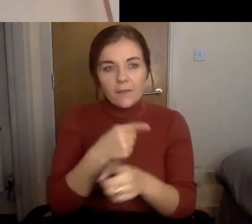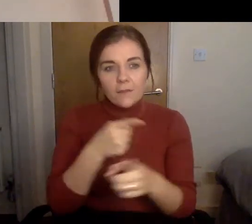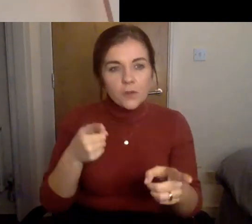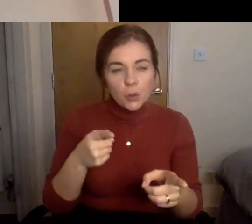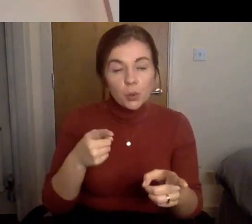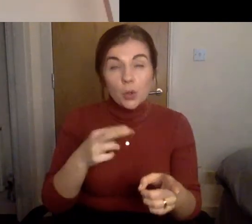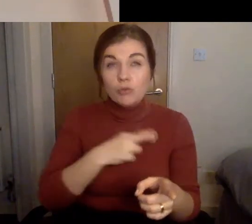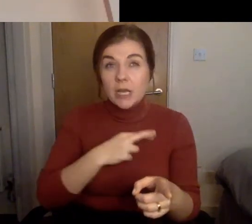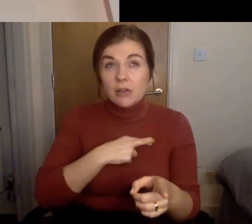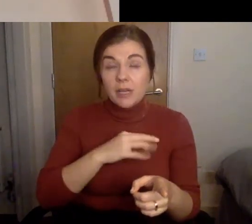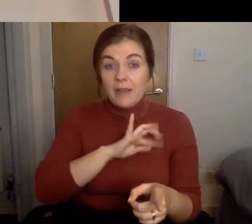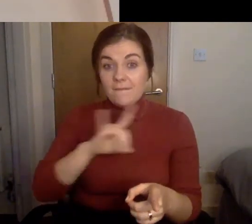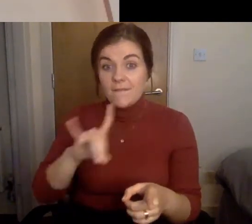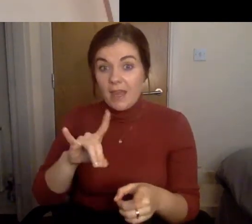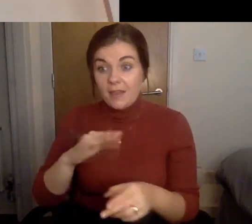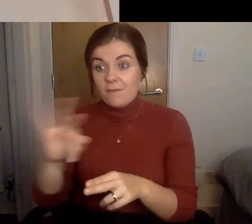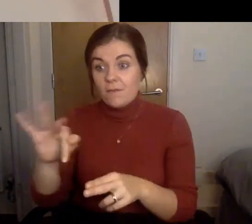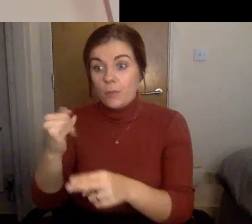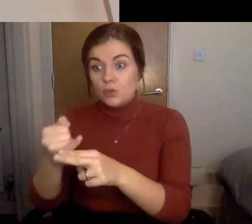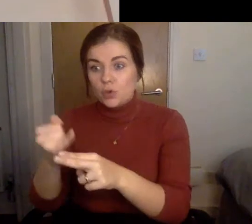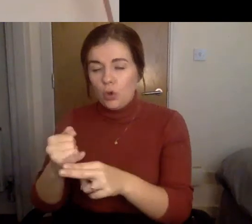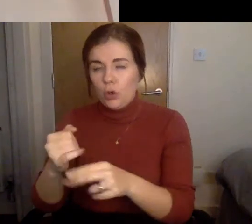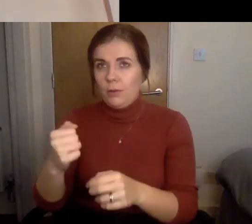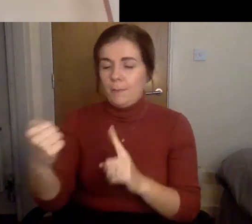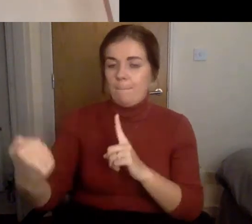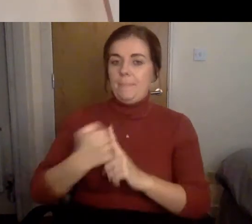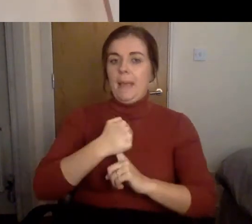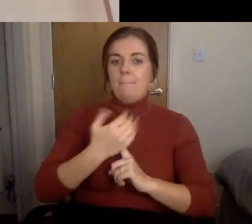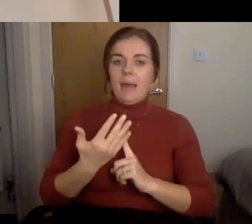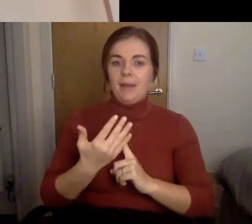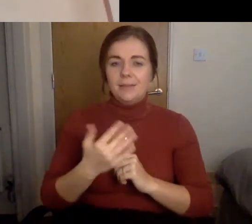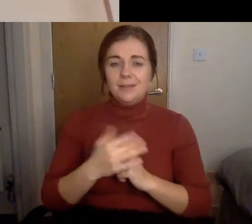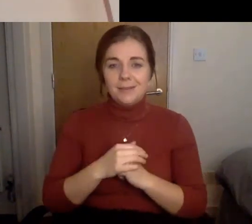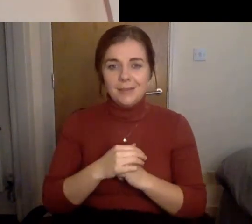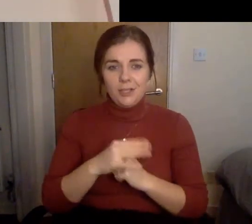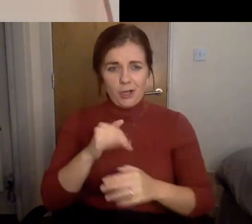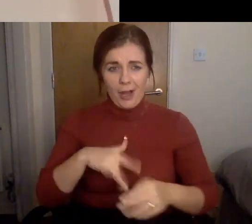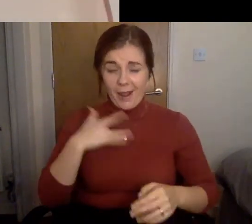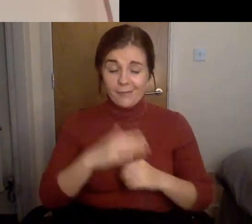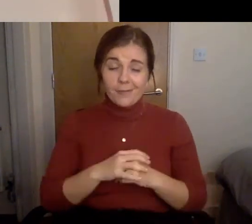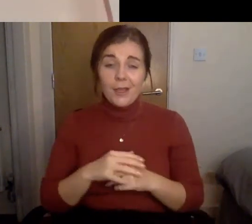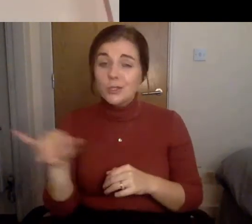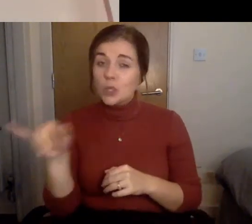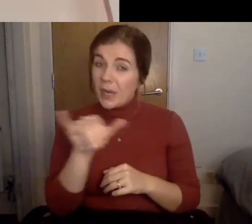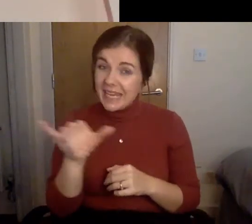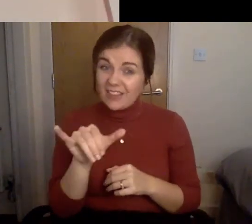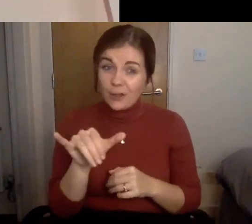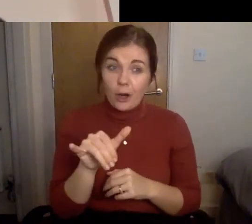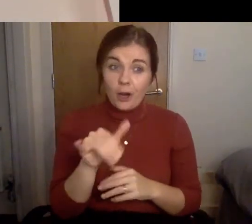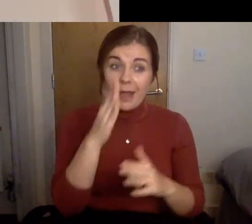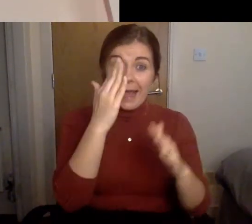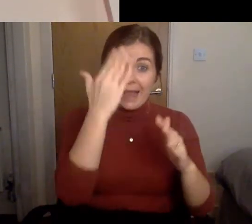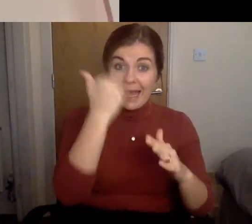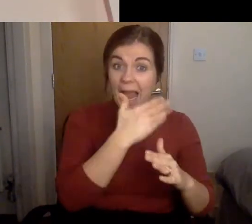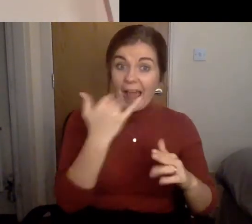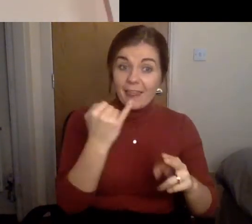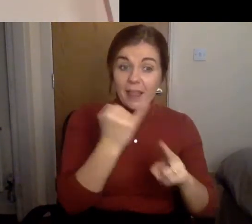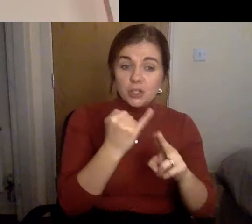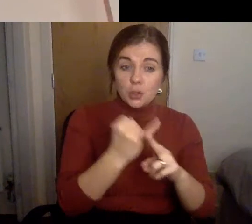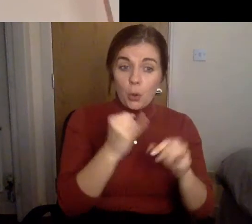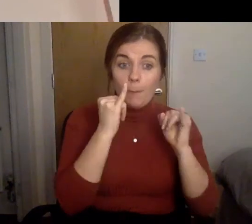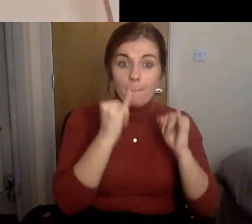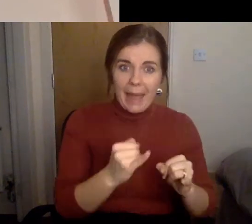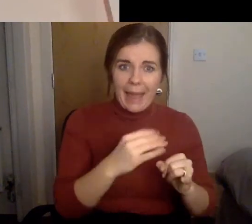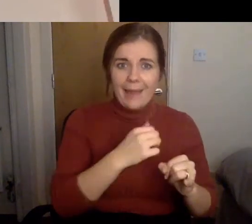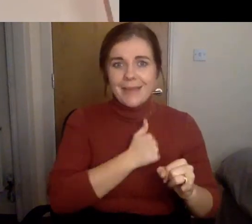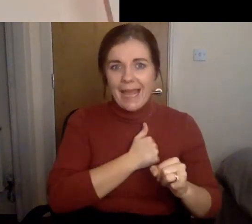of your lives? So, well, either Catholic schools are really, really bad at indoctrination, right? Or it's just something that they're not